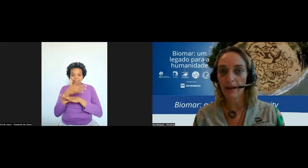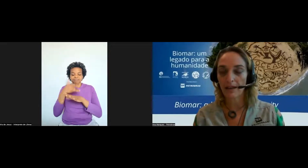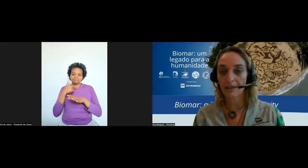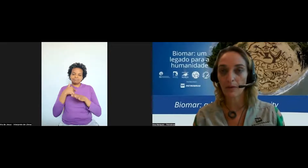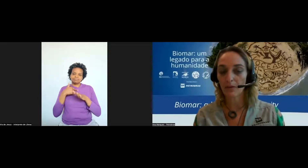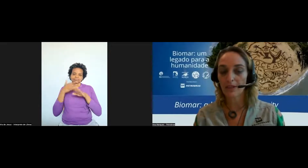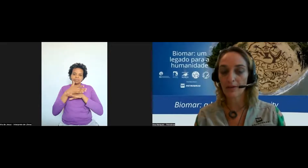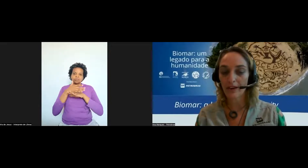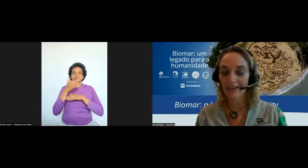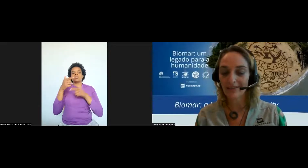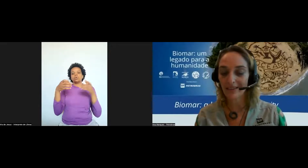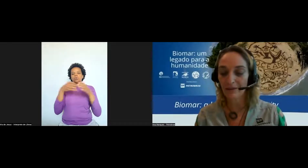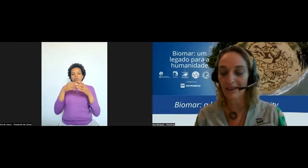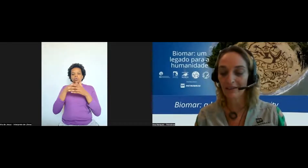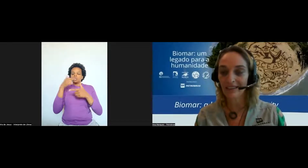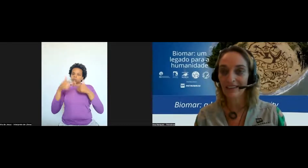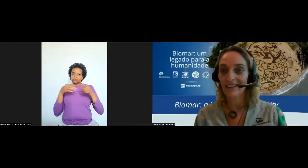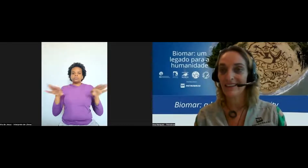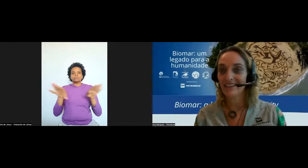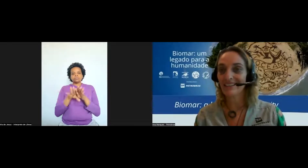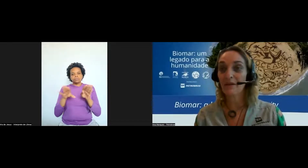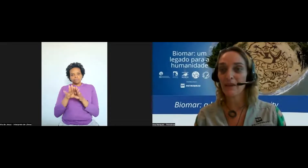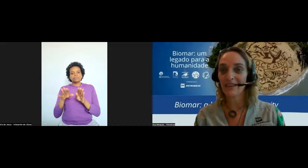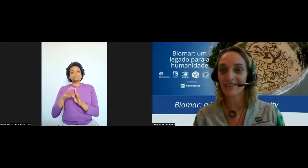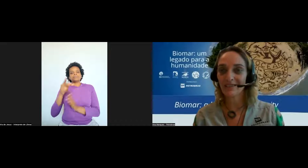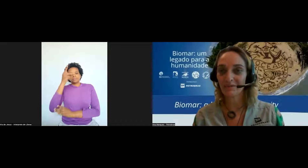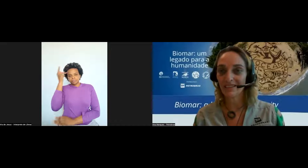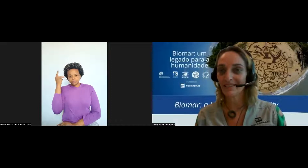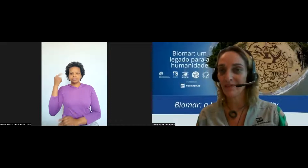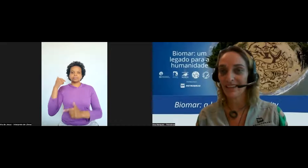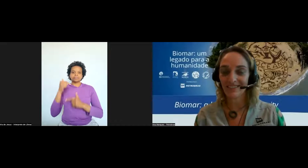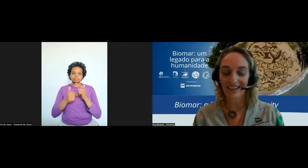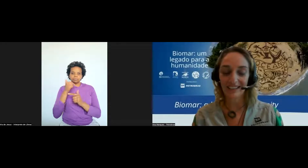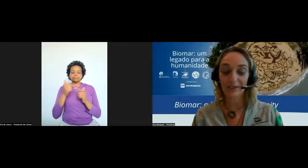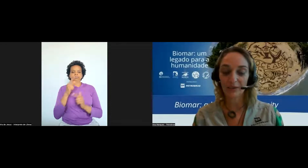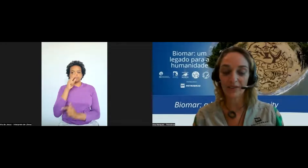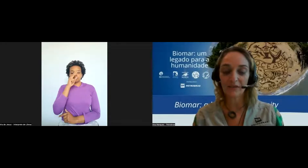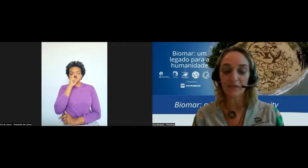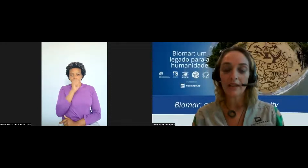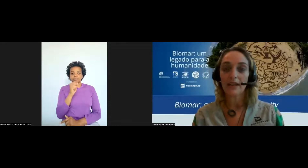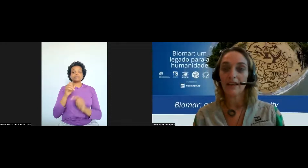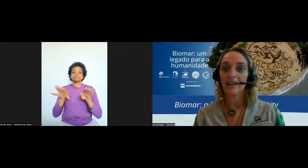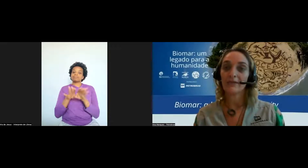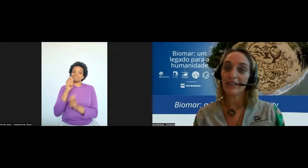people. I'm in the Biomar working group, such as other colleagues